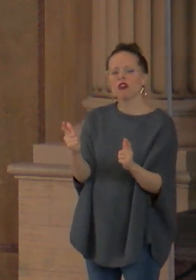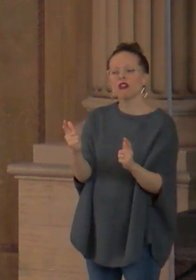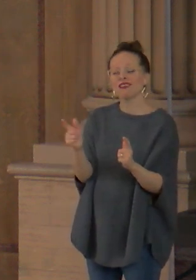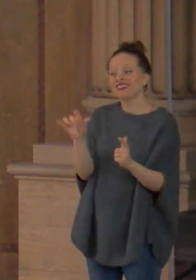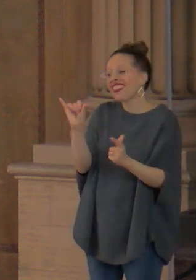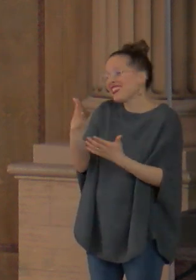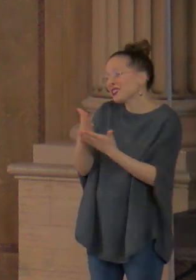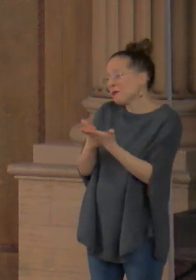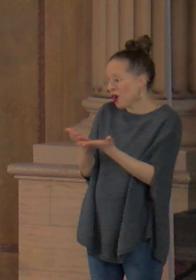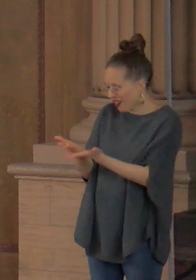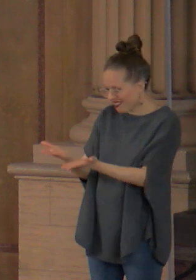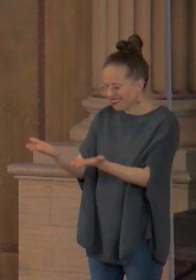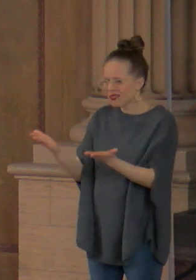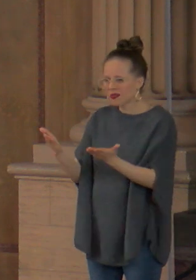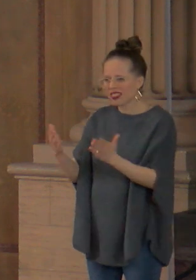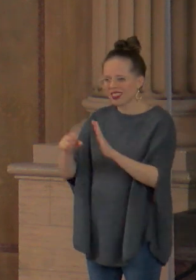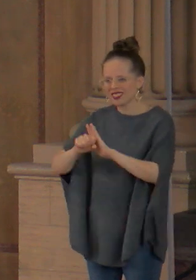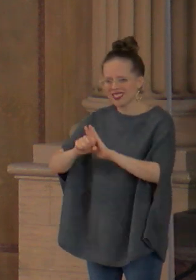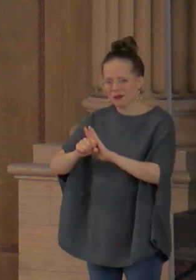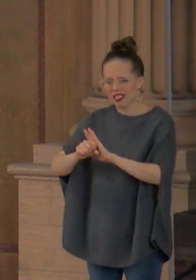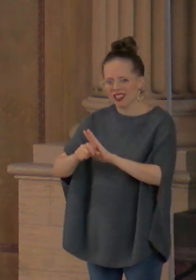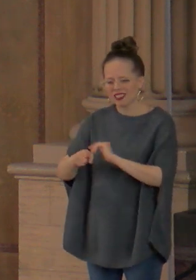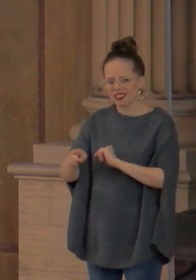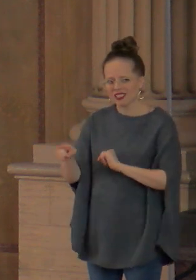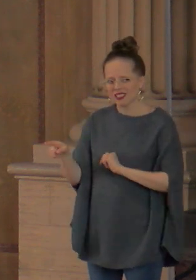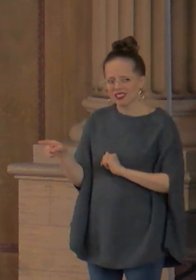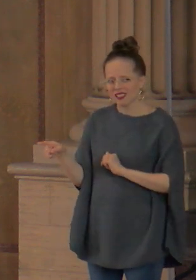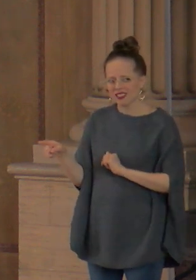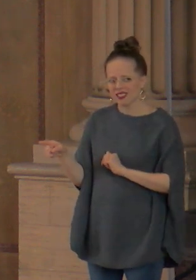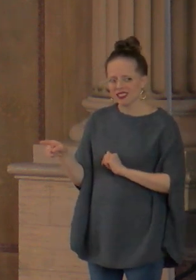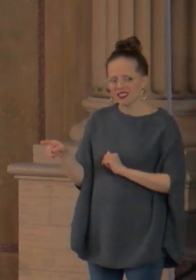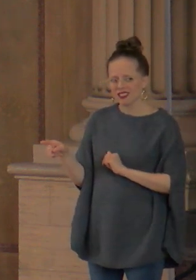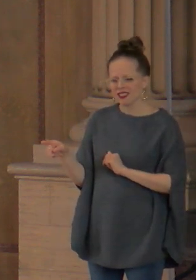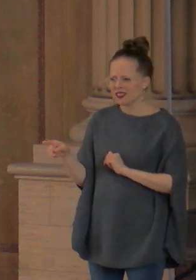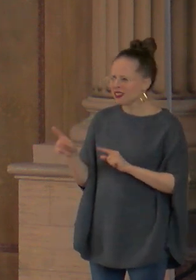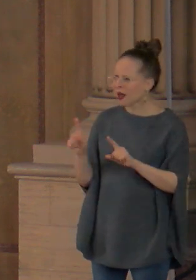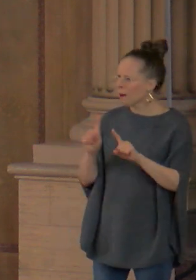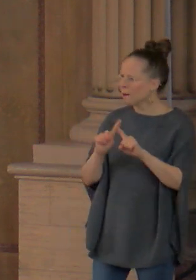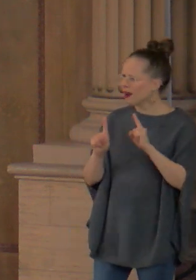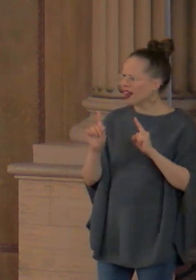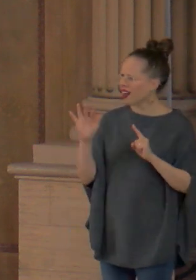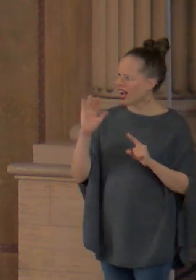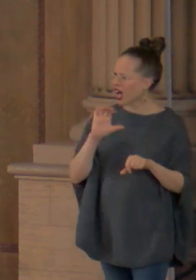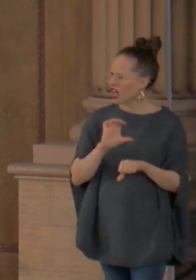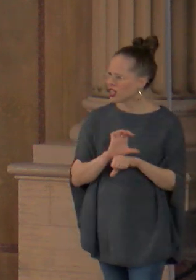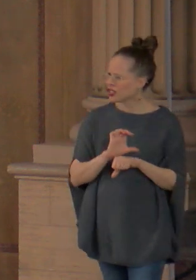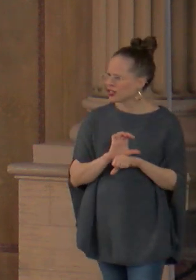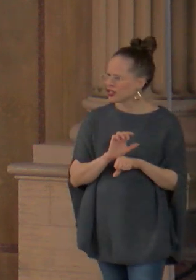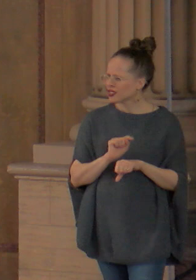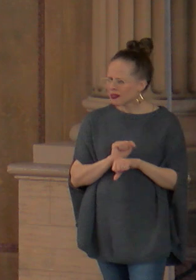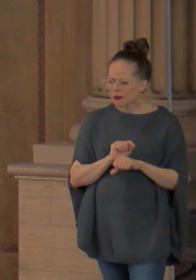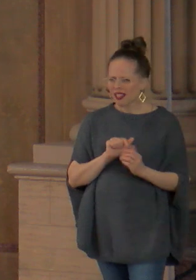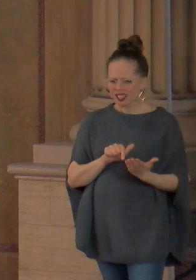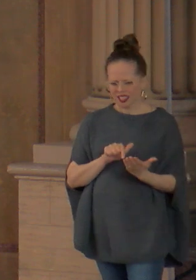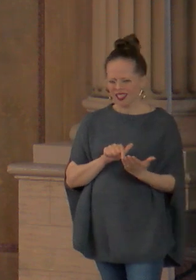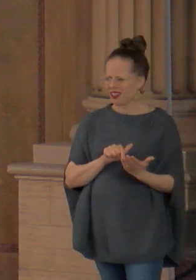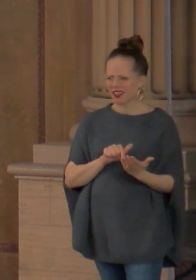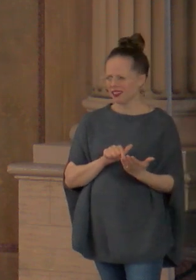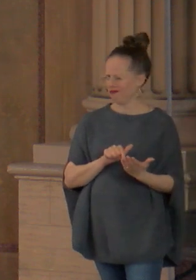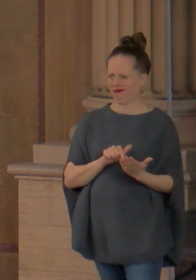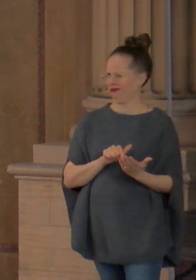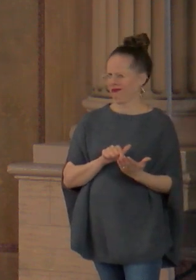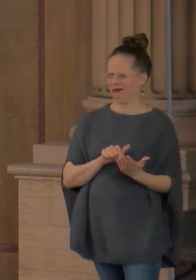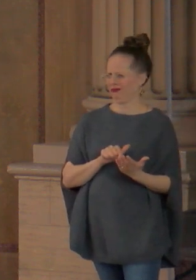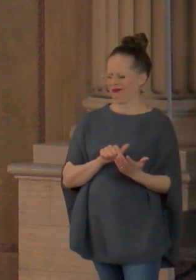the Supper symbolizes. And these people instead were dividing, they were allowing the reality in their community to not reflect the